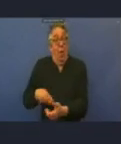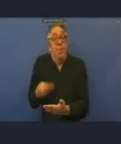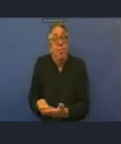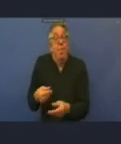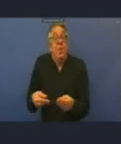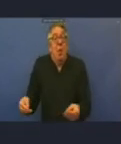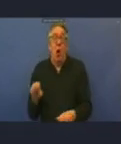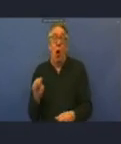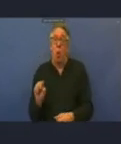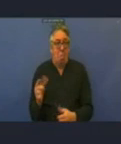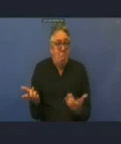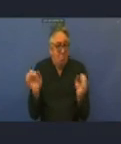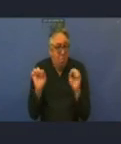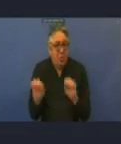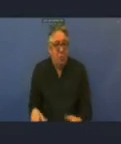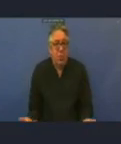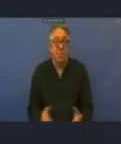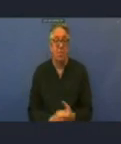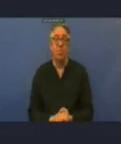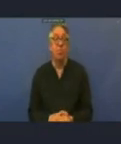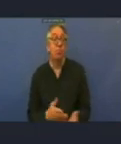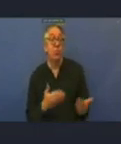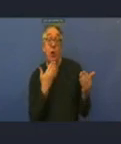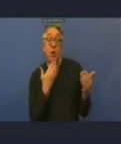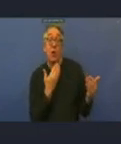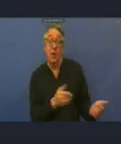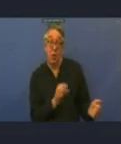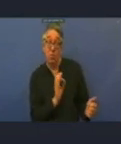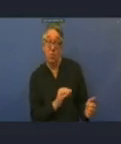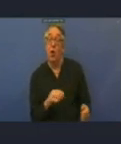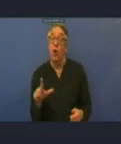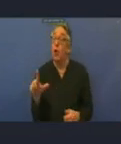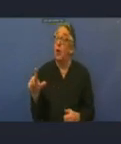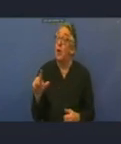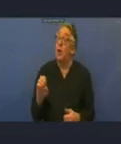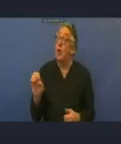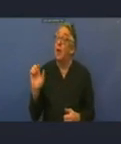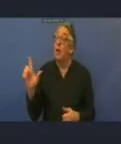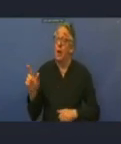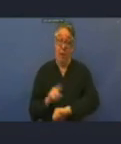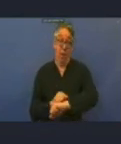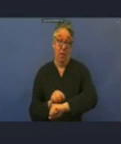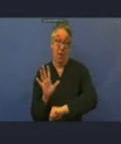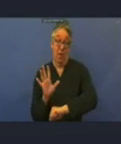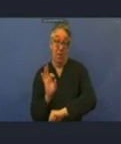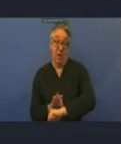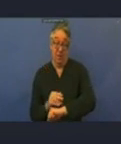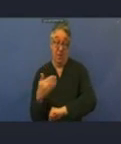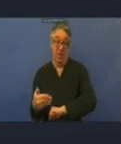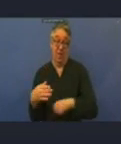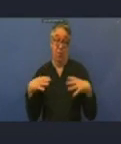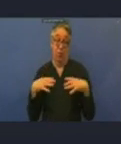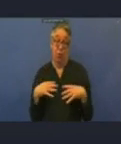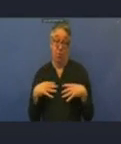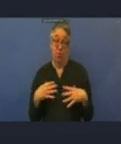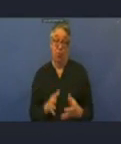Thank you, Luciano. Gael, we have 5 minutes more to